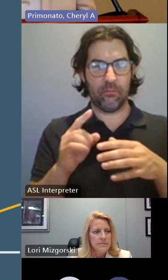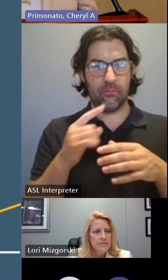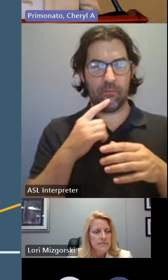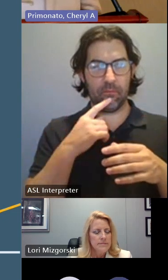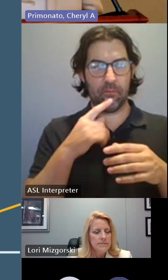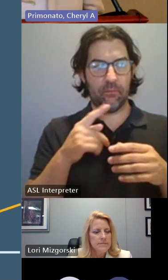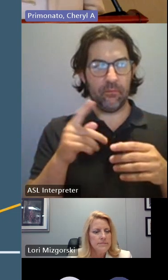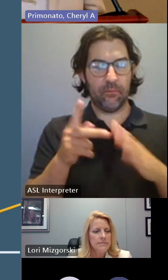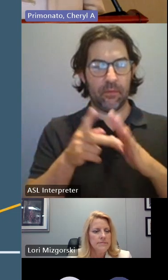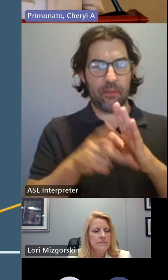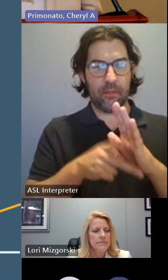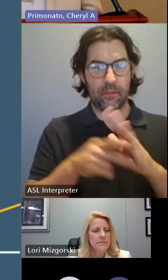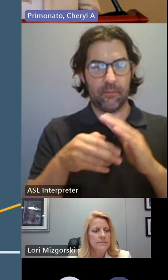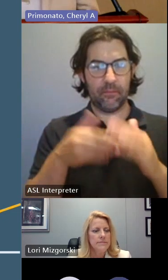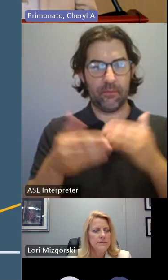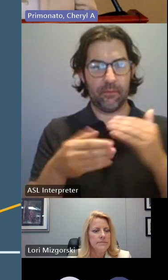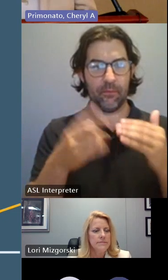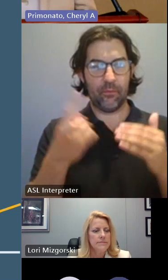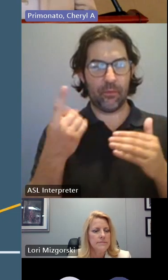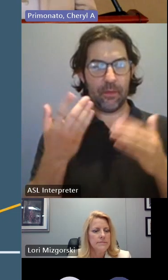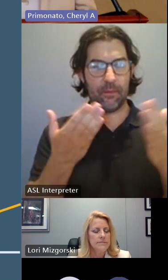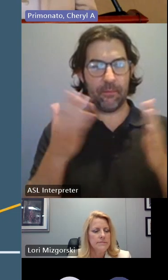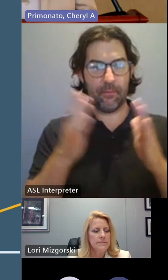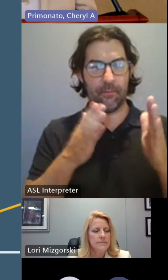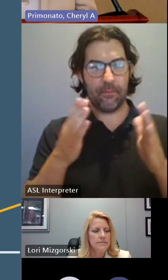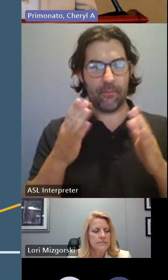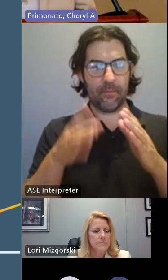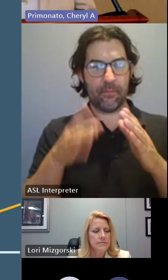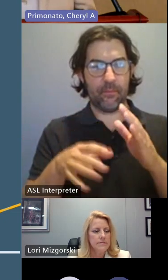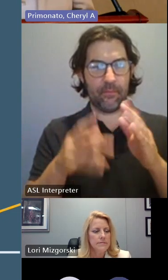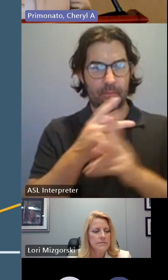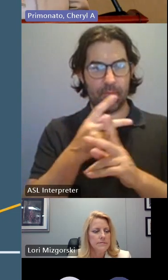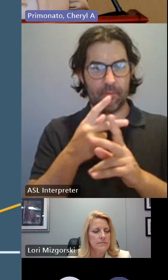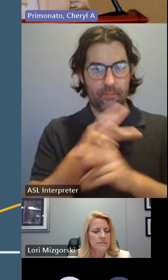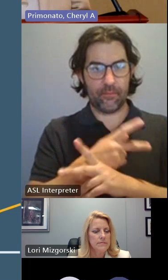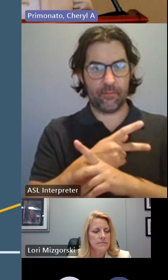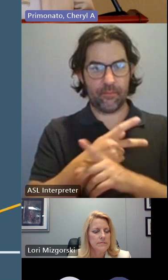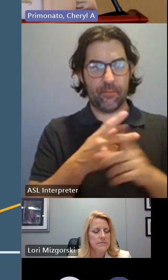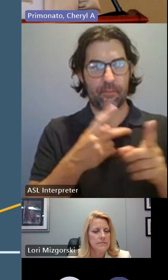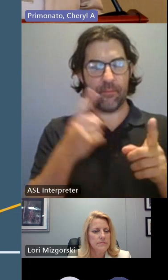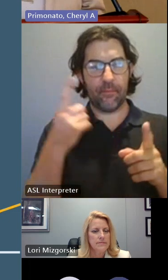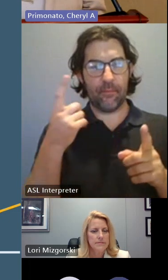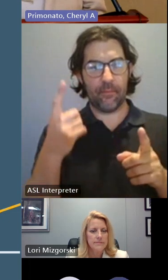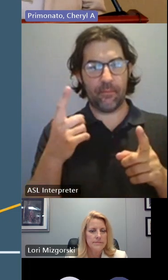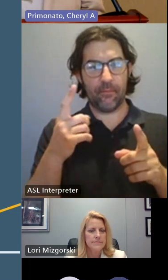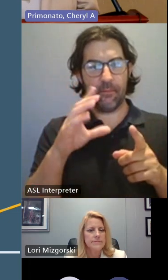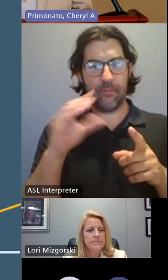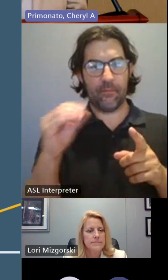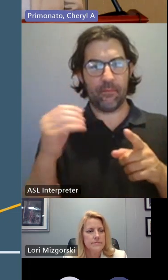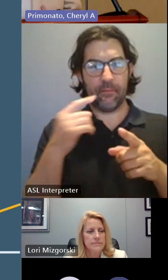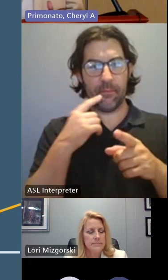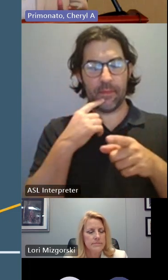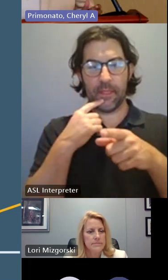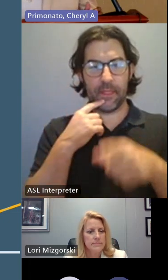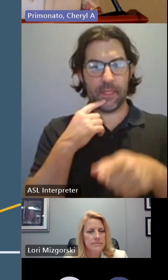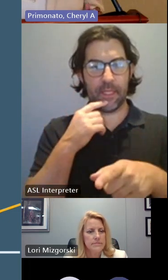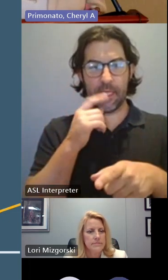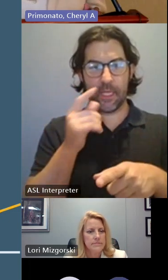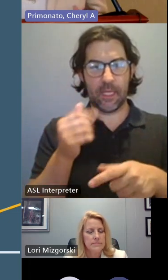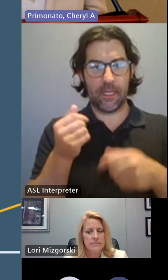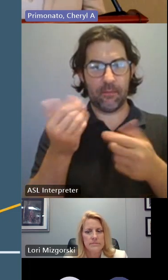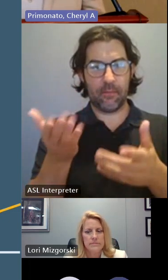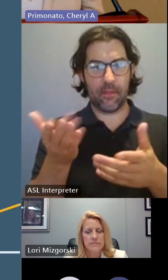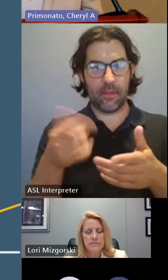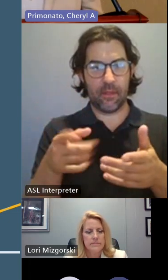procurement policies and procedure, a single bid survey was conducted. And while one firm stated that they did not supply